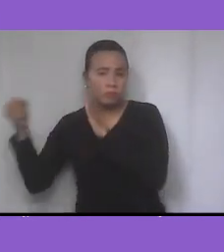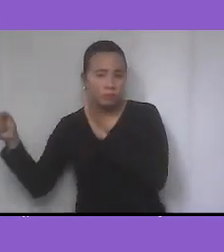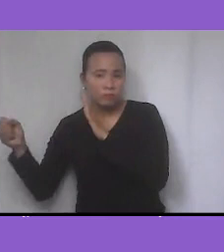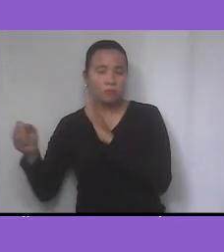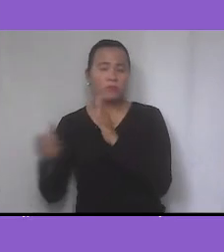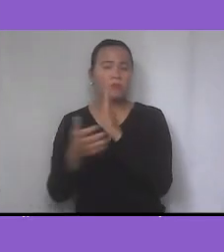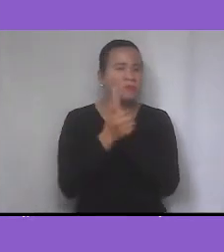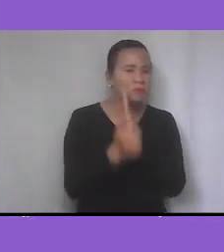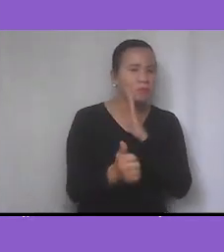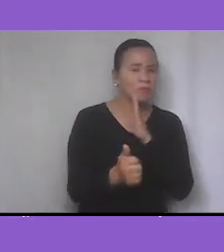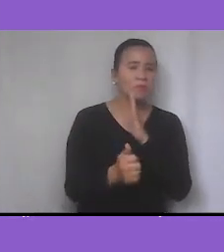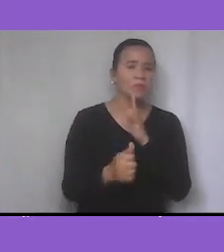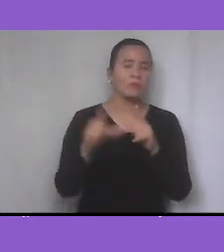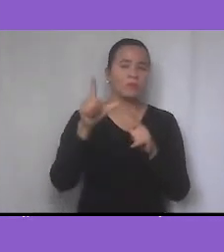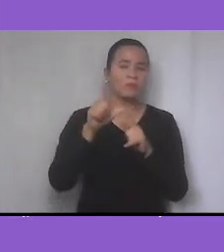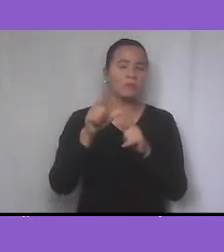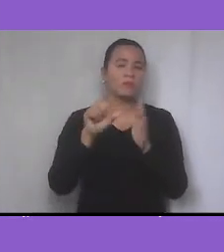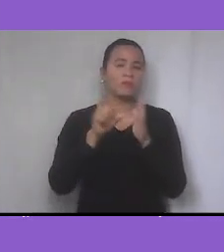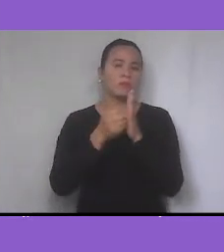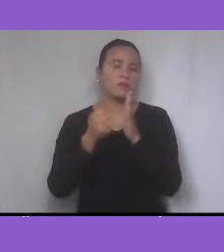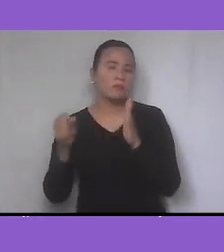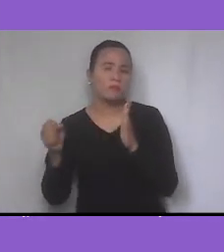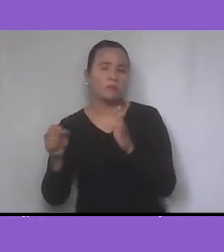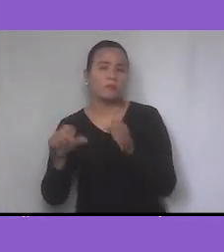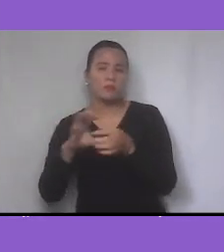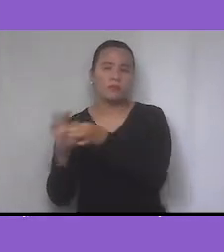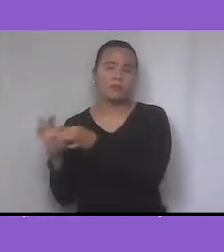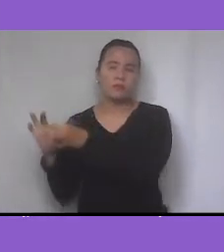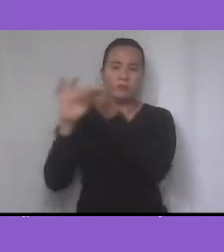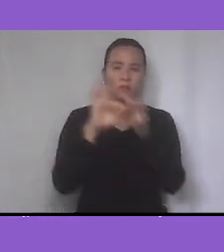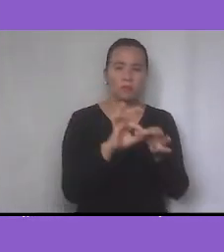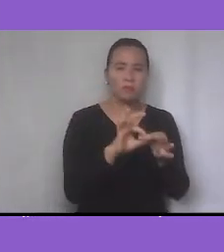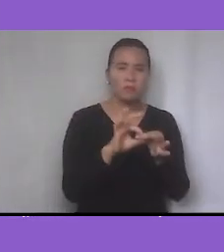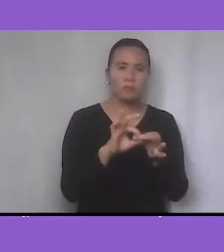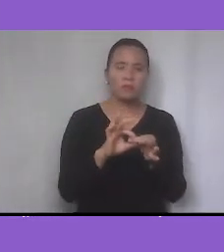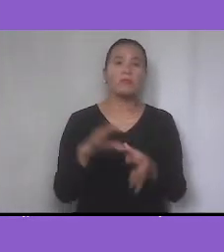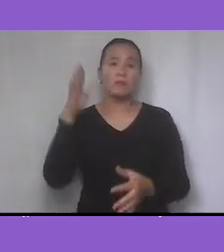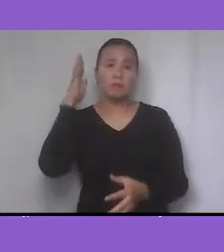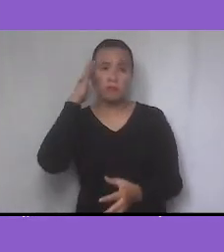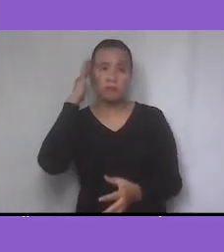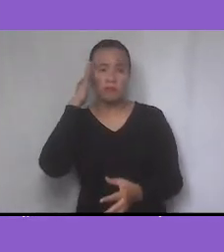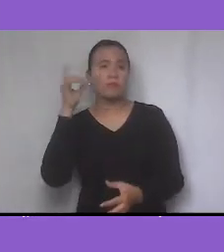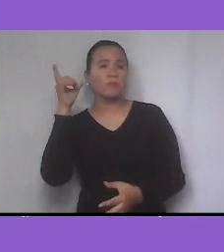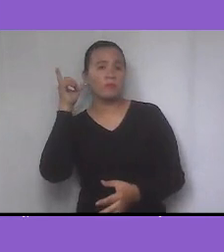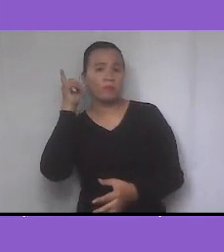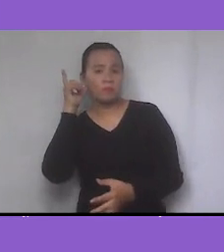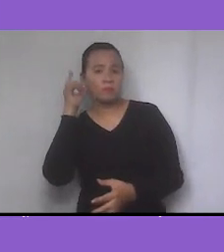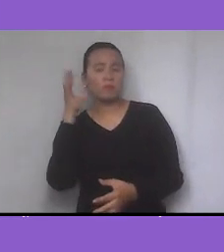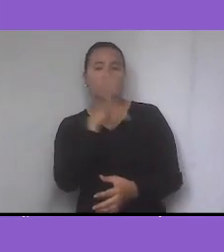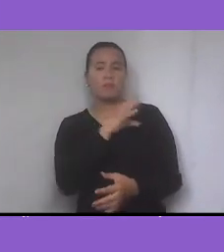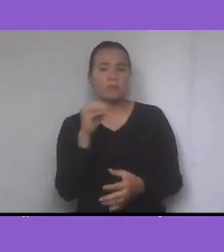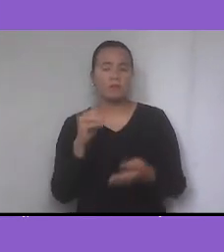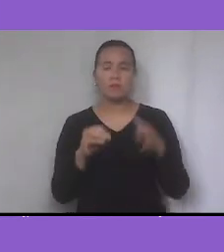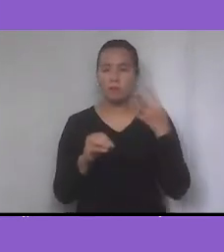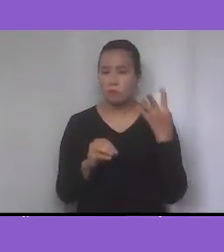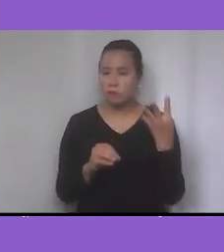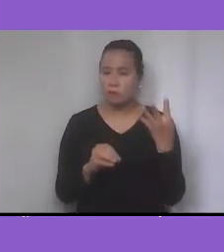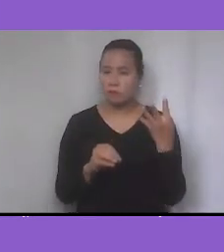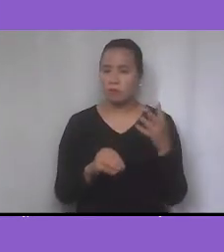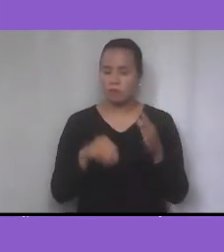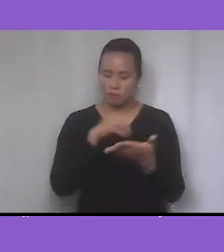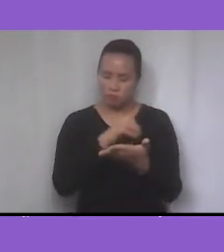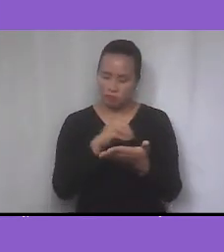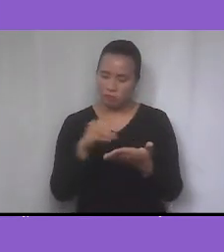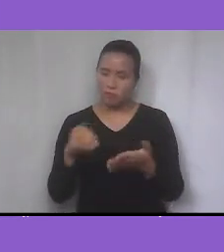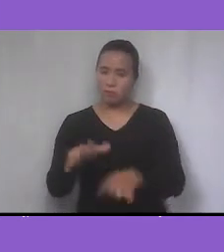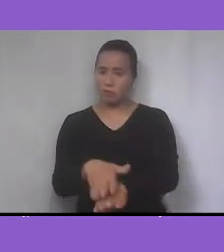associations. Poor tracking of sequence of sounds. And sometimes they even write slowly. So when we have difficulties